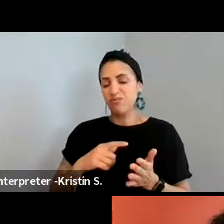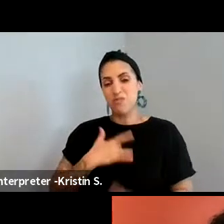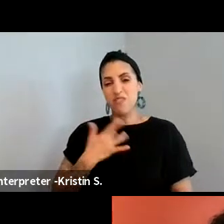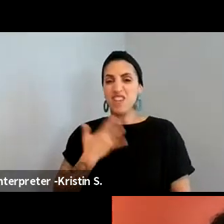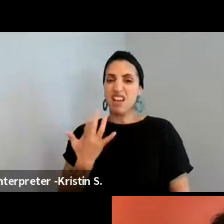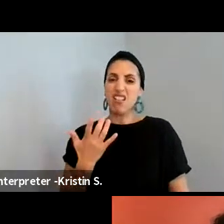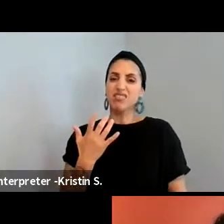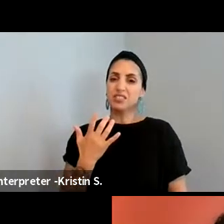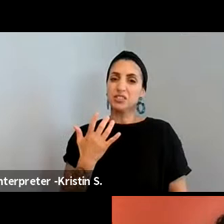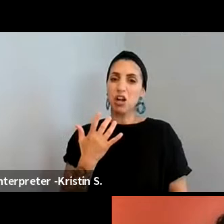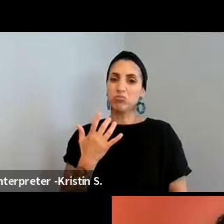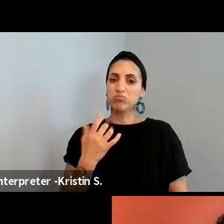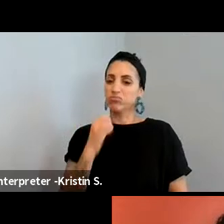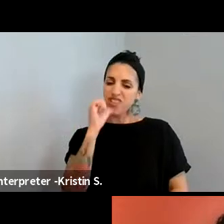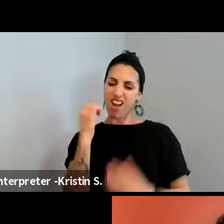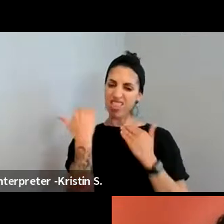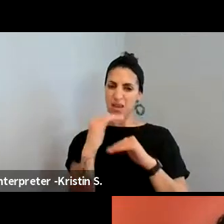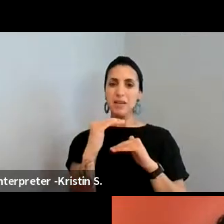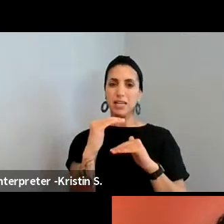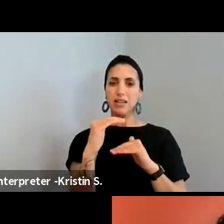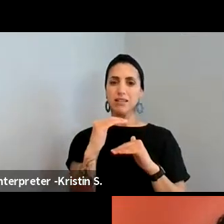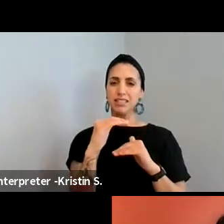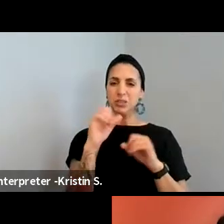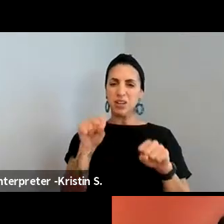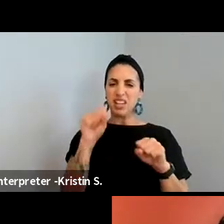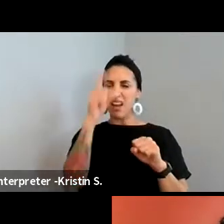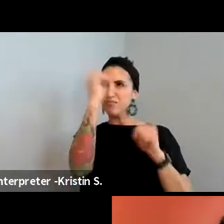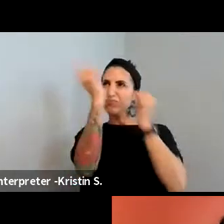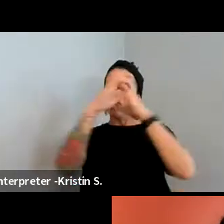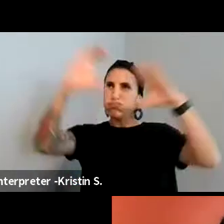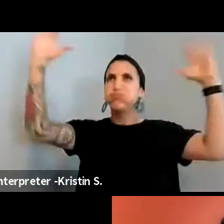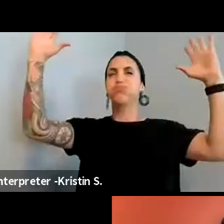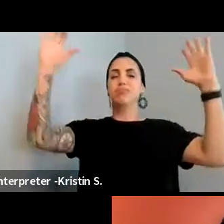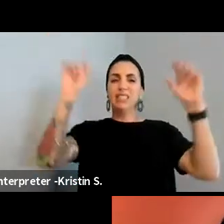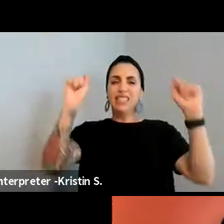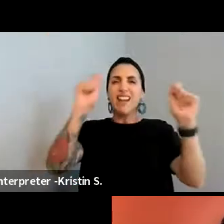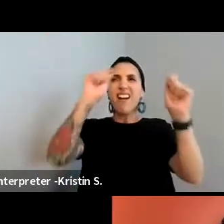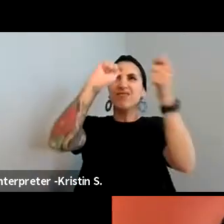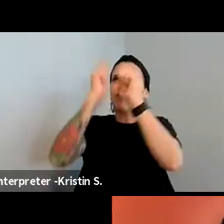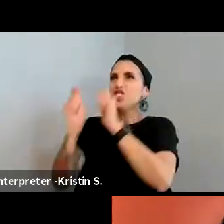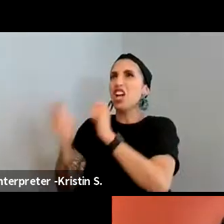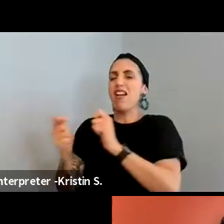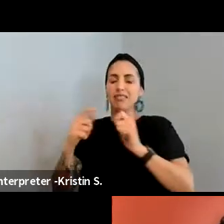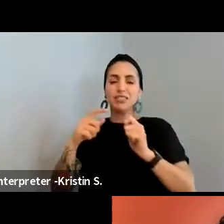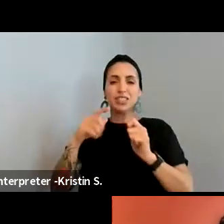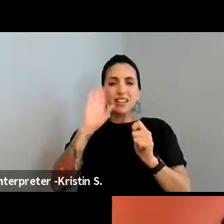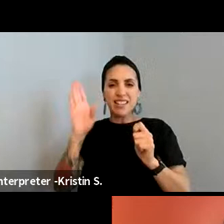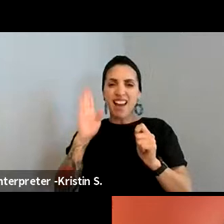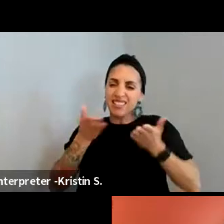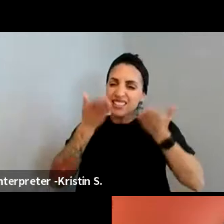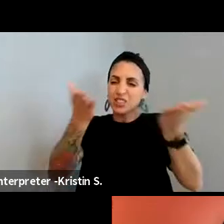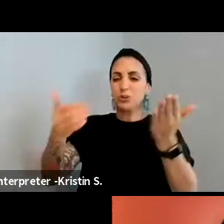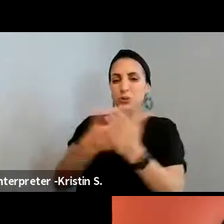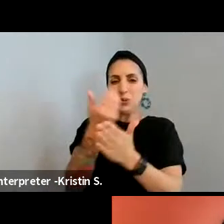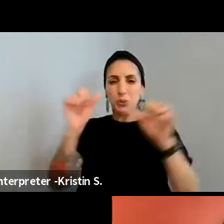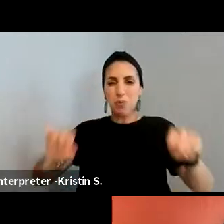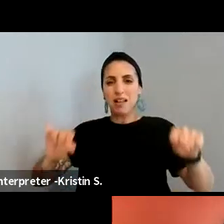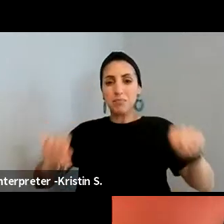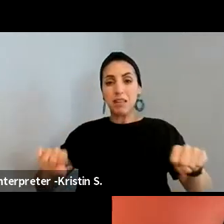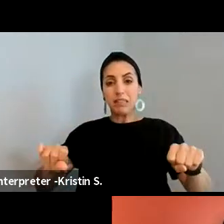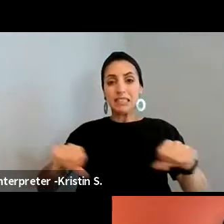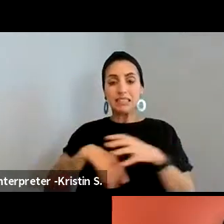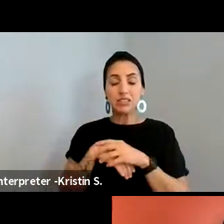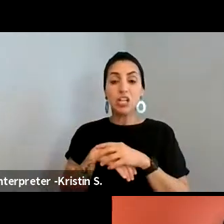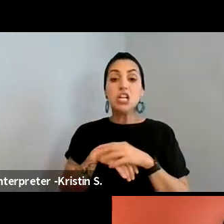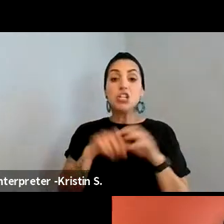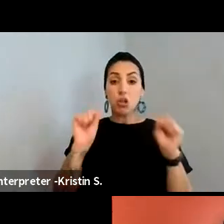we think about that. And the space of imagination, right, is charged with innovation, new possibilities. And so if you all could really just talk to